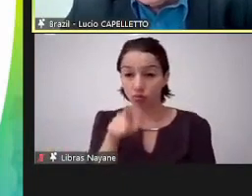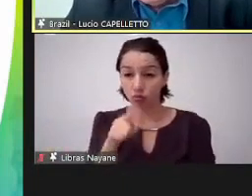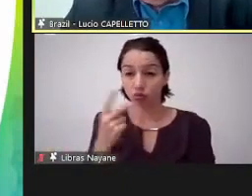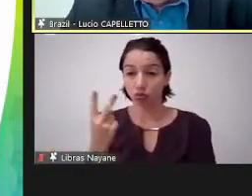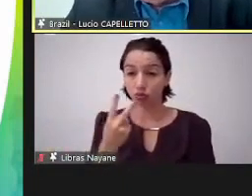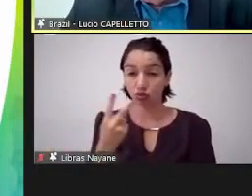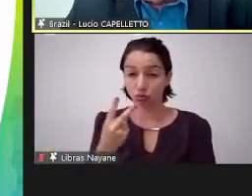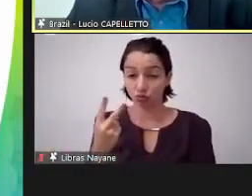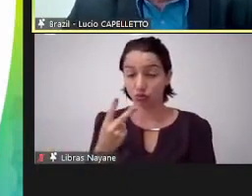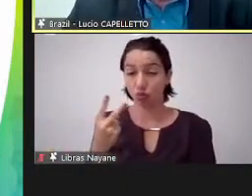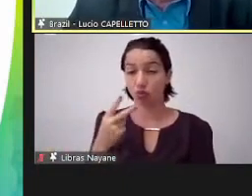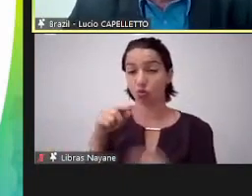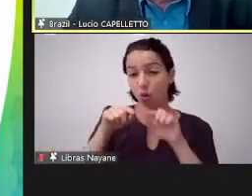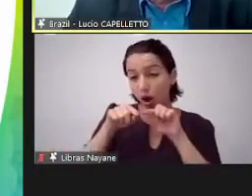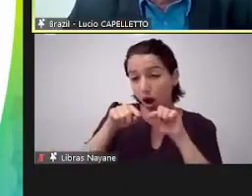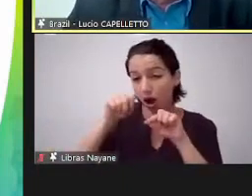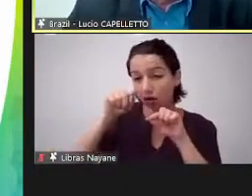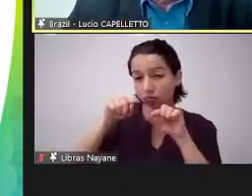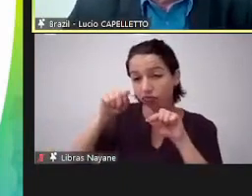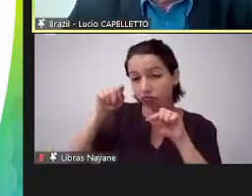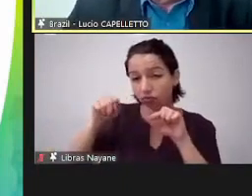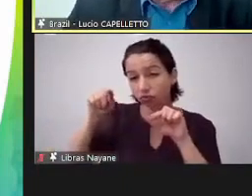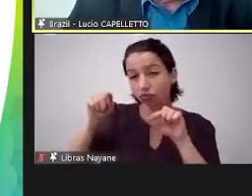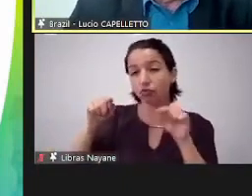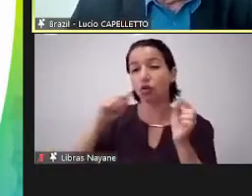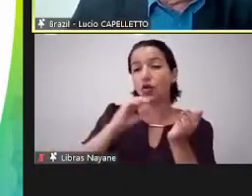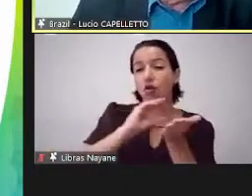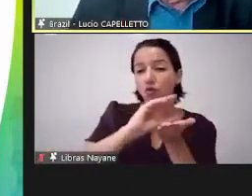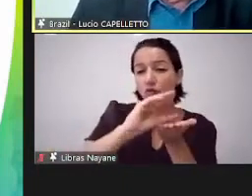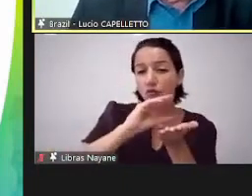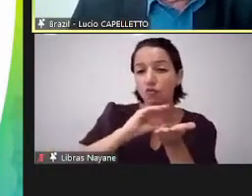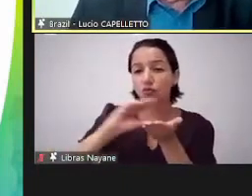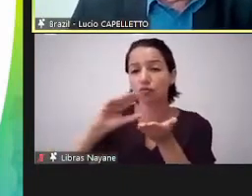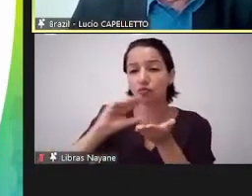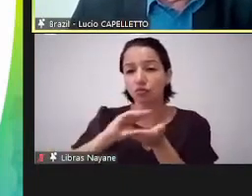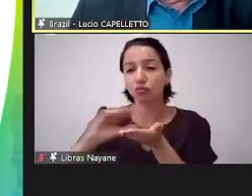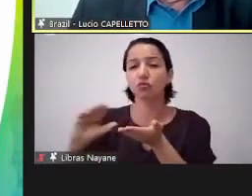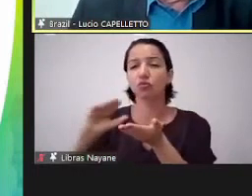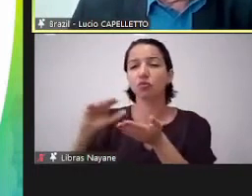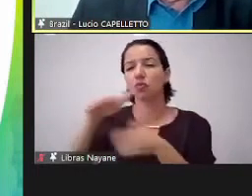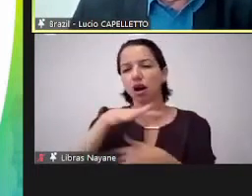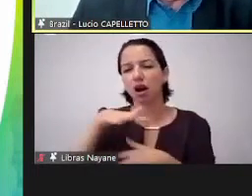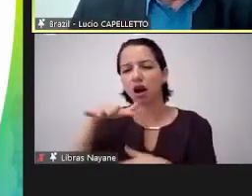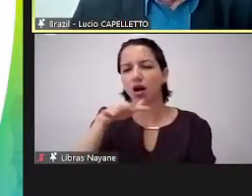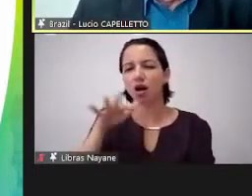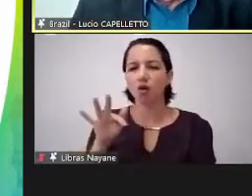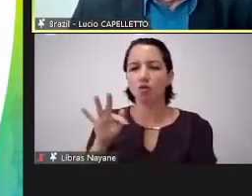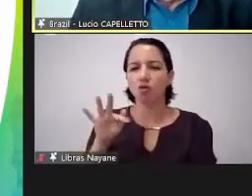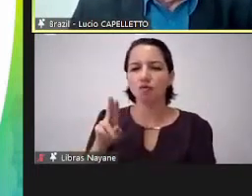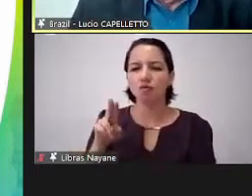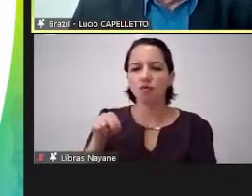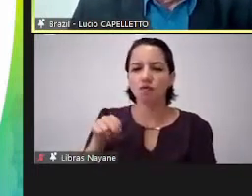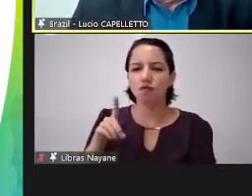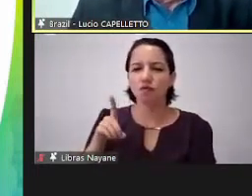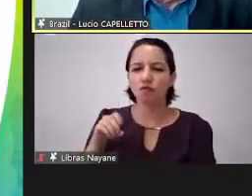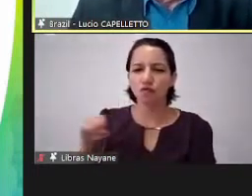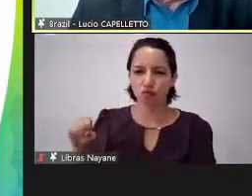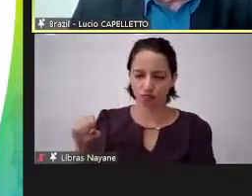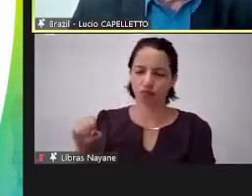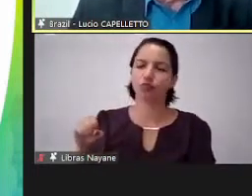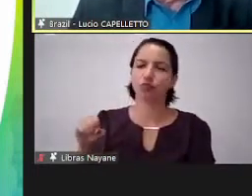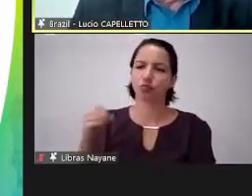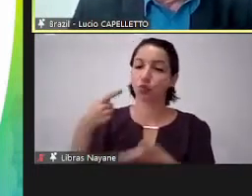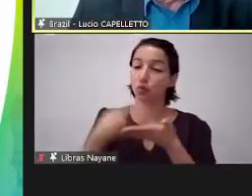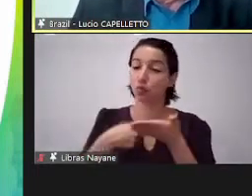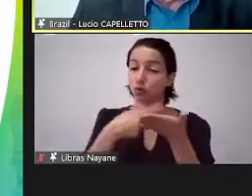according to the shares of the funds with shares in participations in private equity,